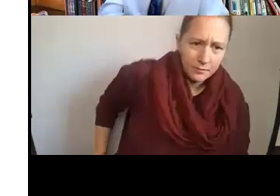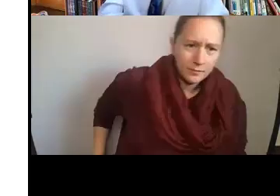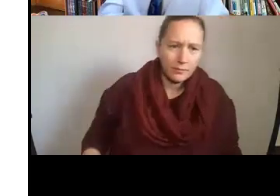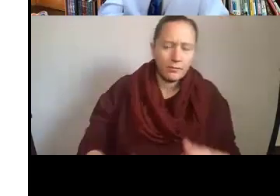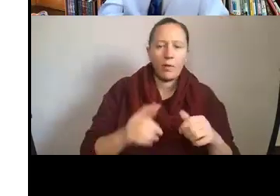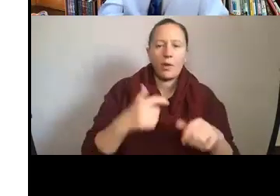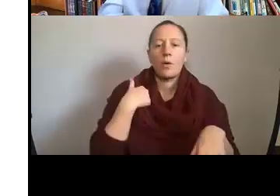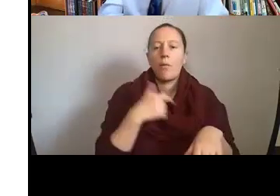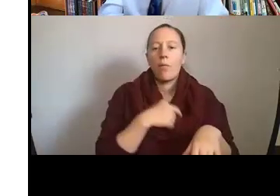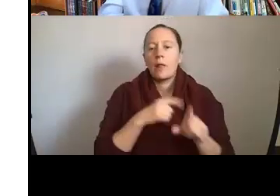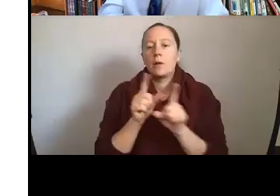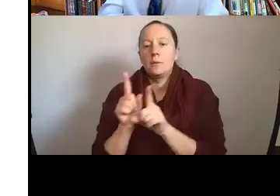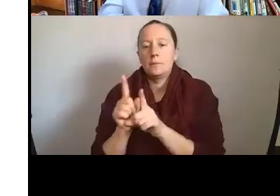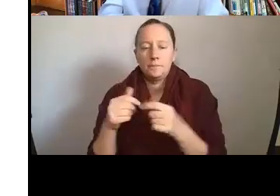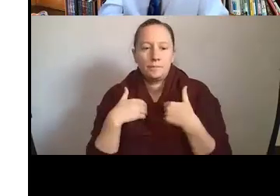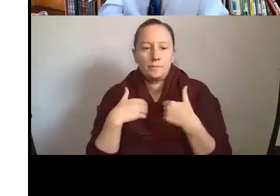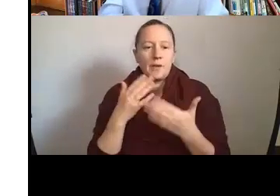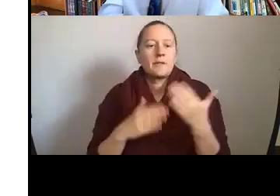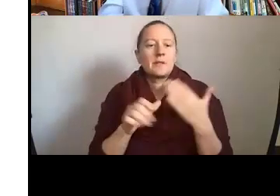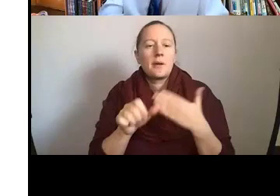also have some other guidance here about